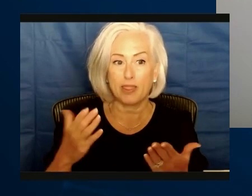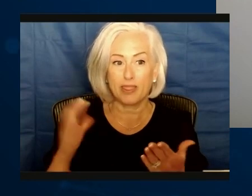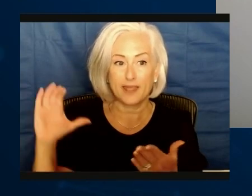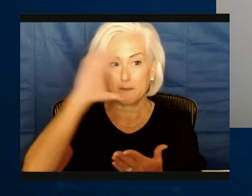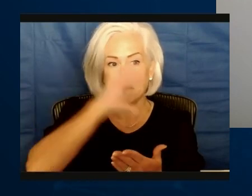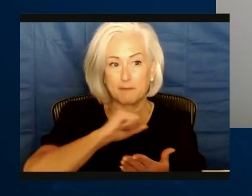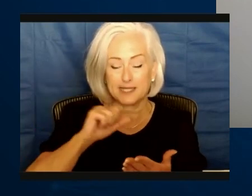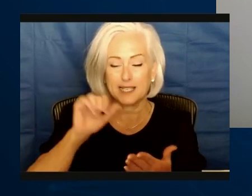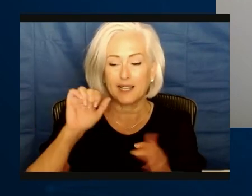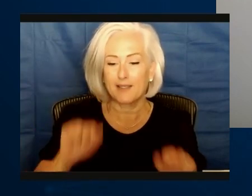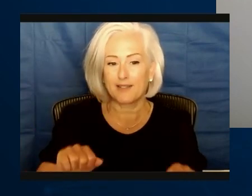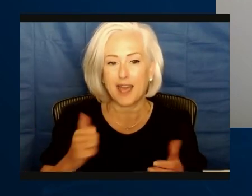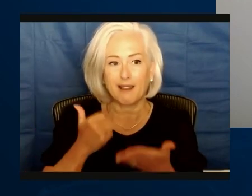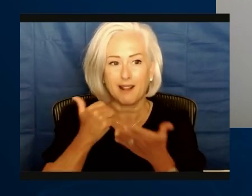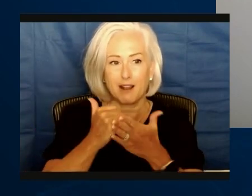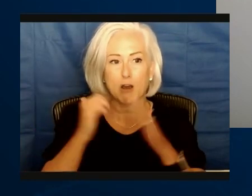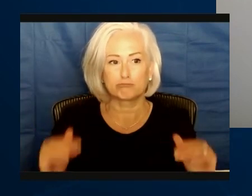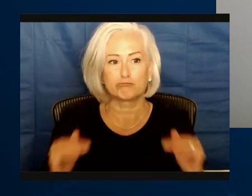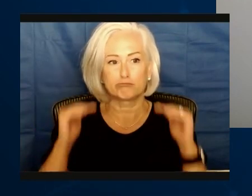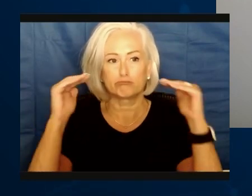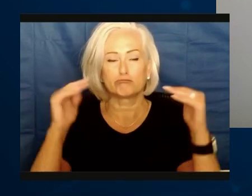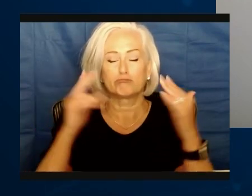whole project, do you